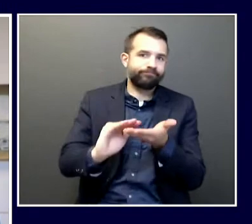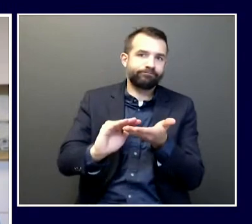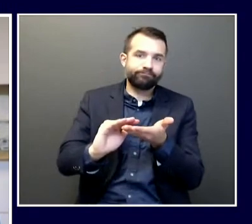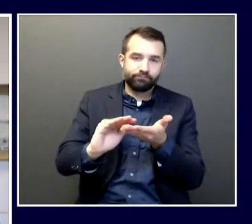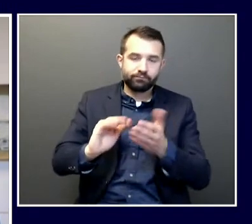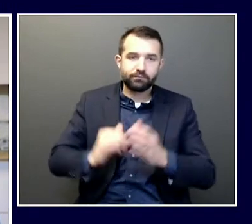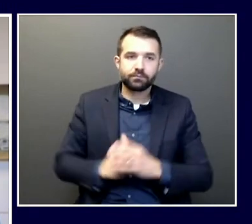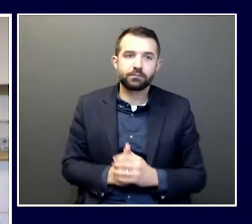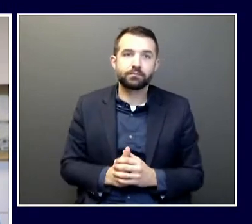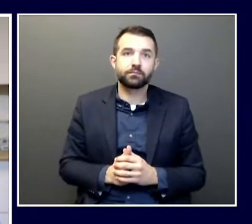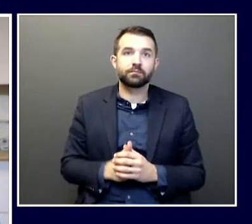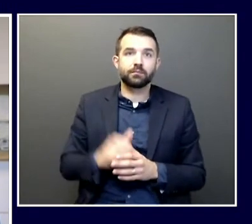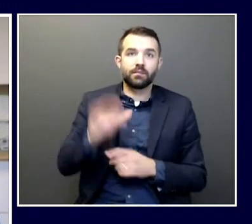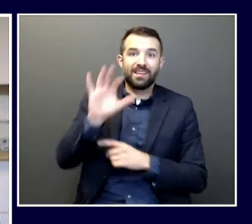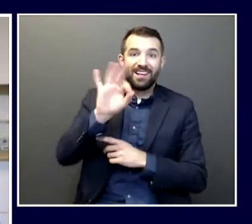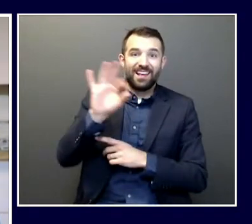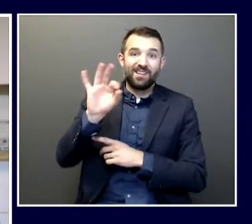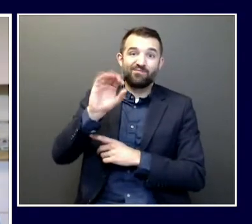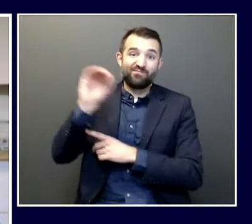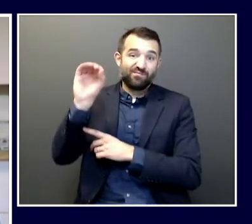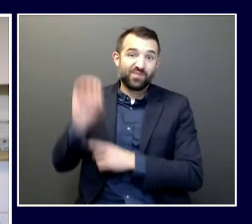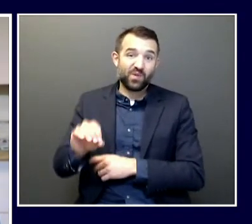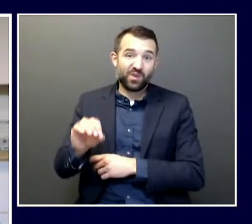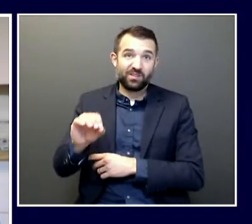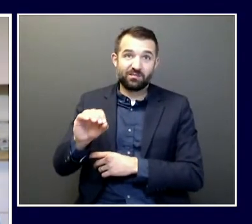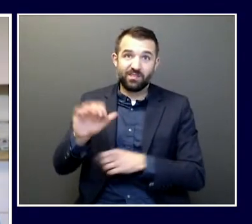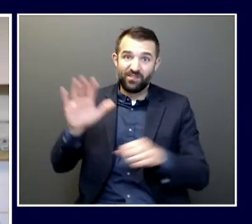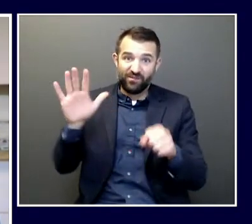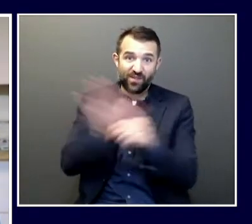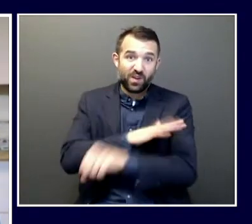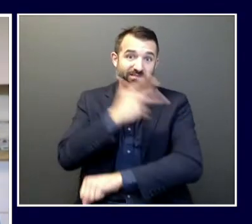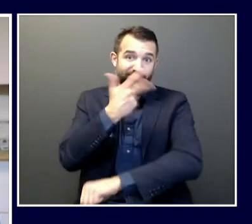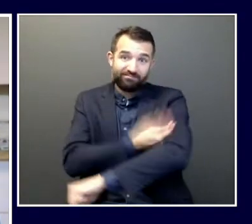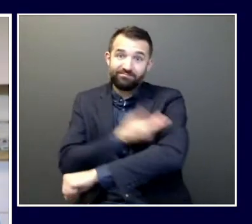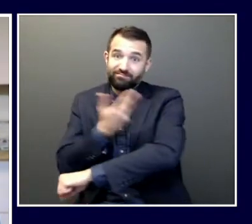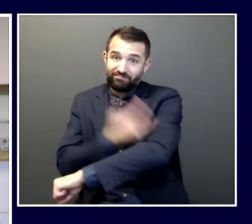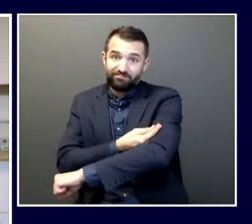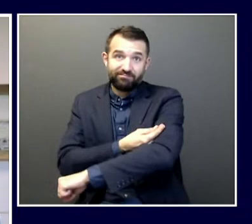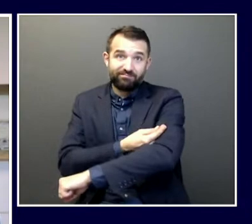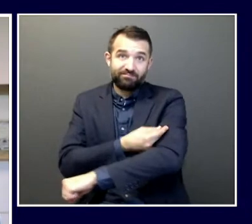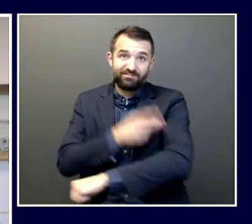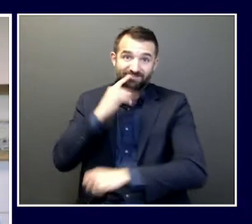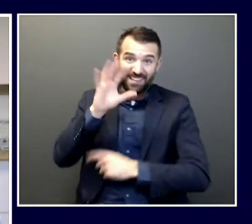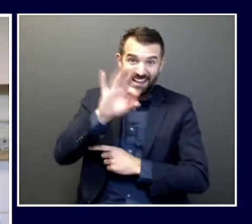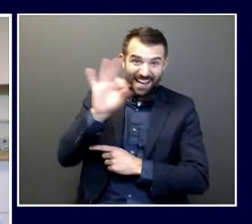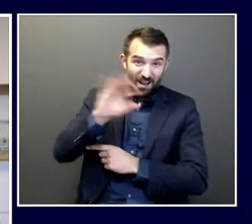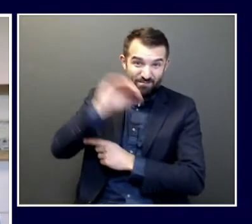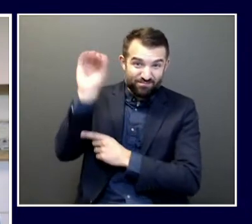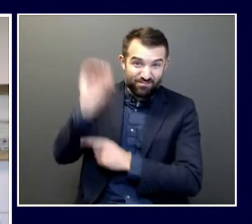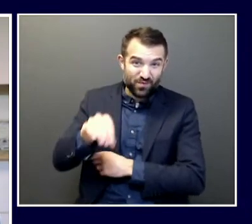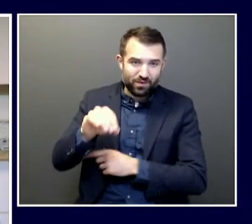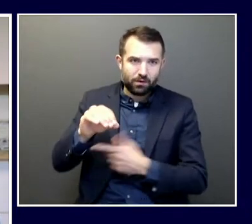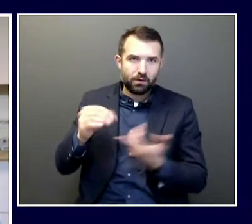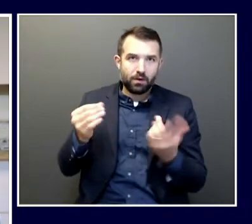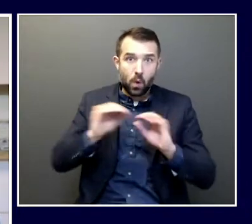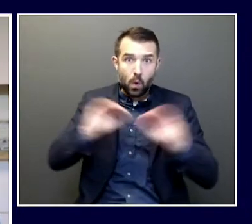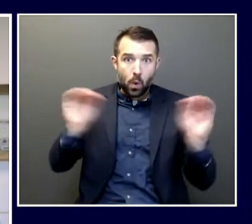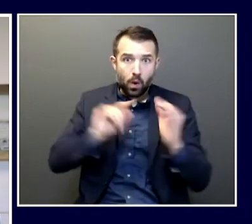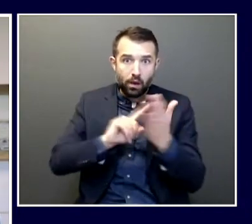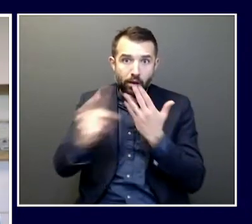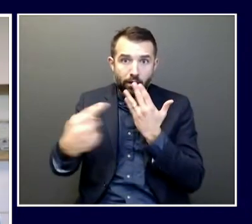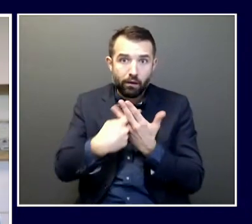99% of all fully vaccinated people in Maine have not gotten COVID. And in any given